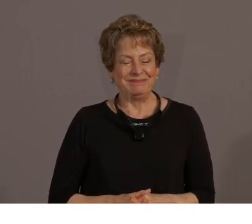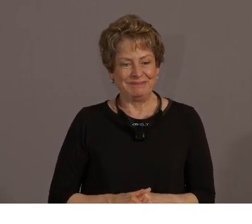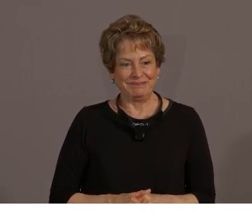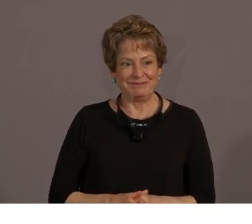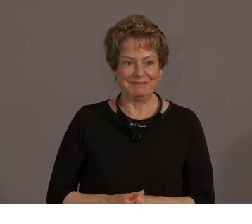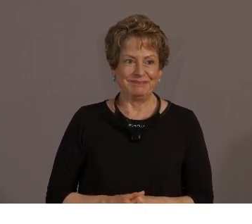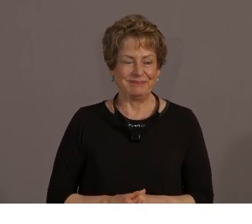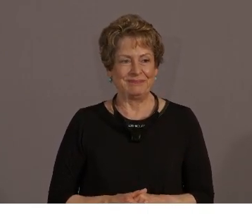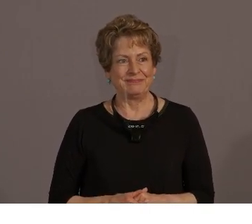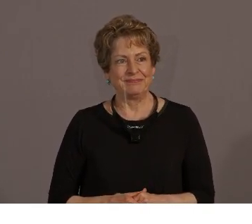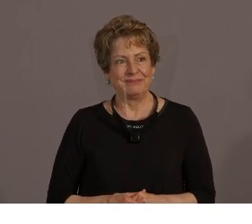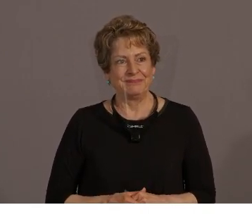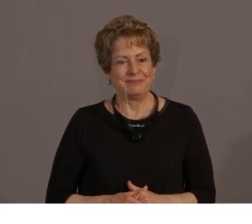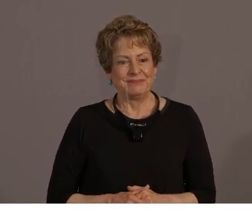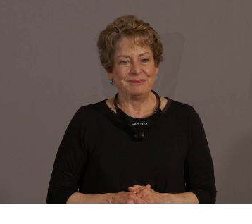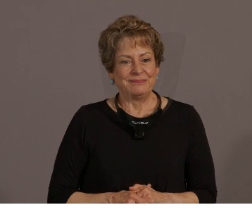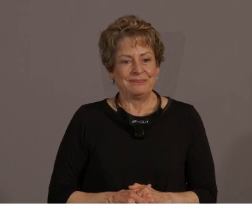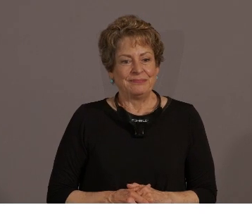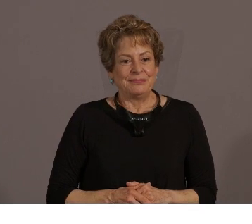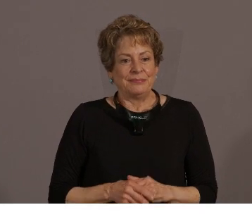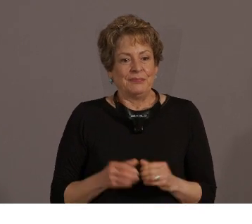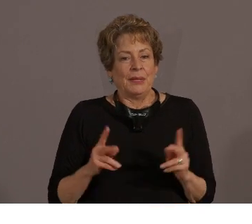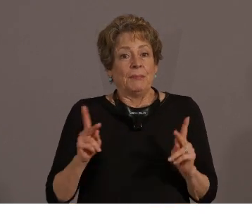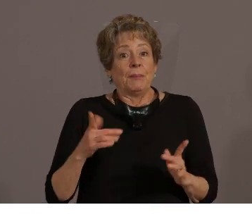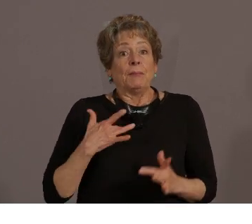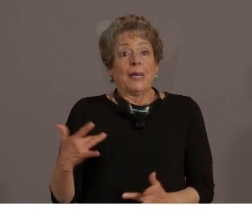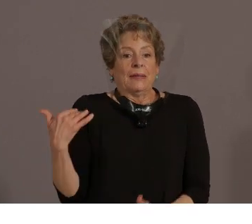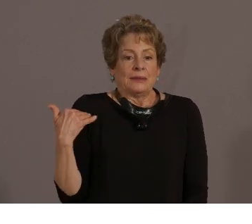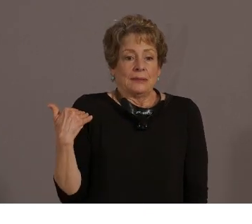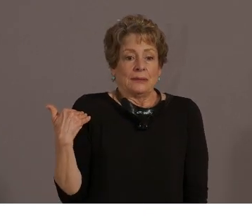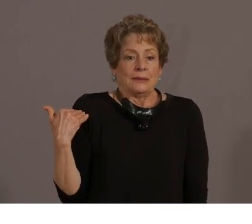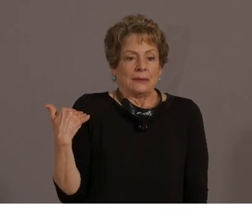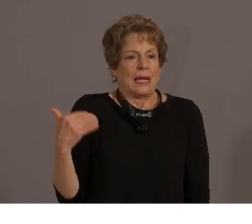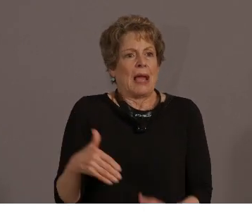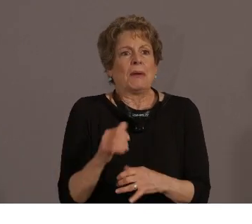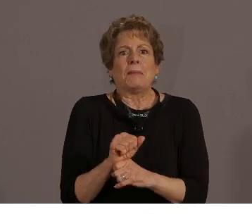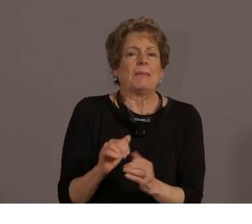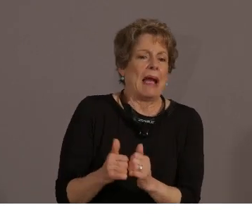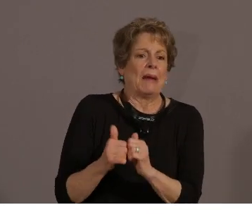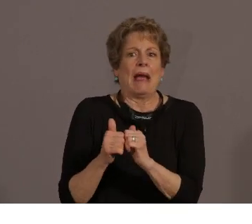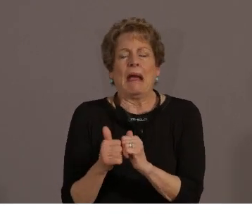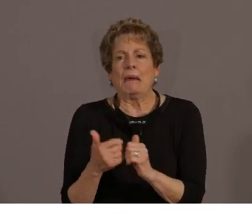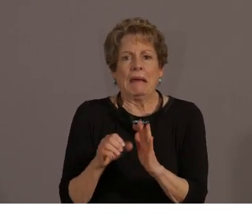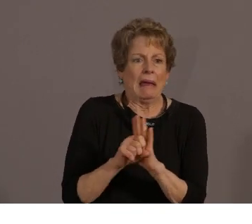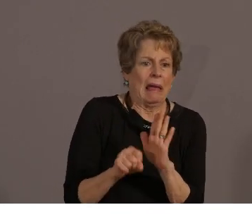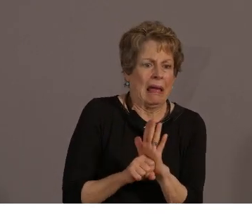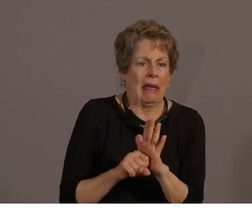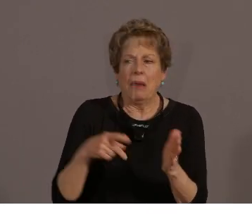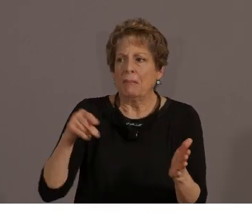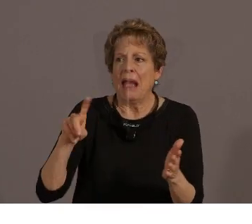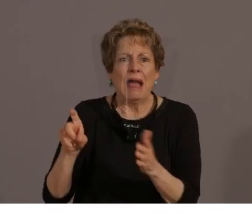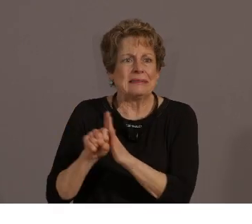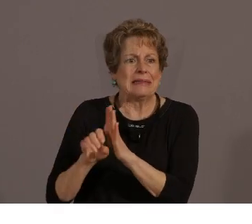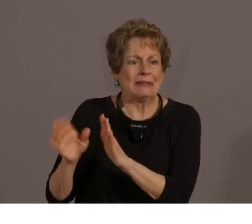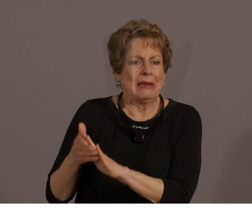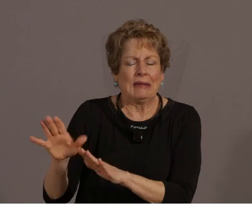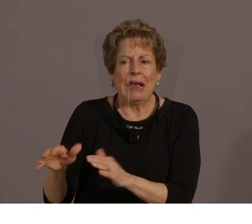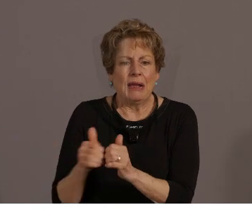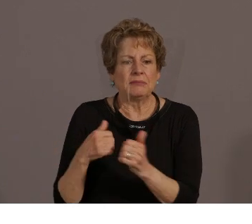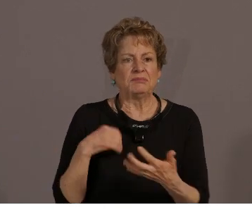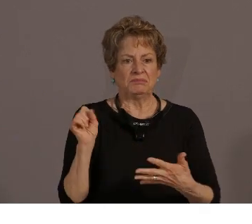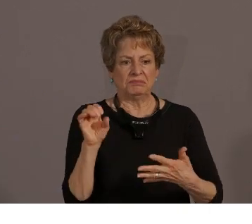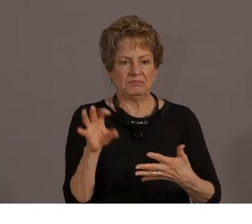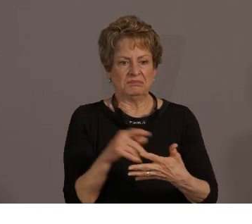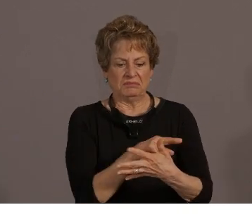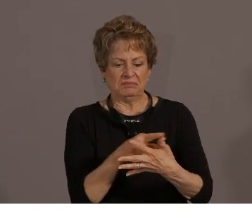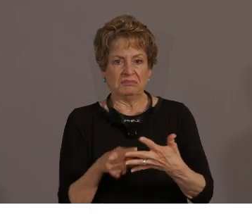So people are always asking us, how do I make an appointment at a state pod? There are multiple ways that you can make an appointment. You